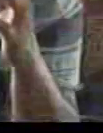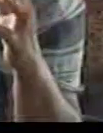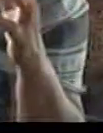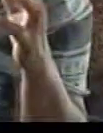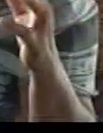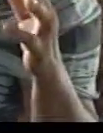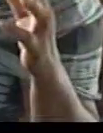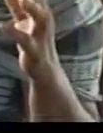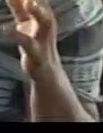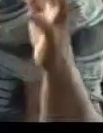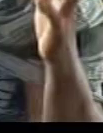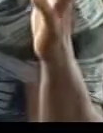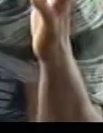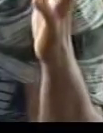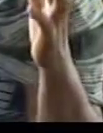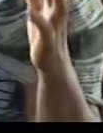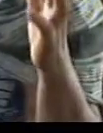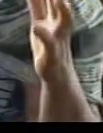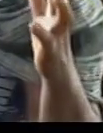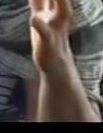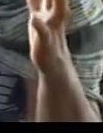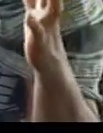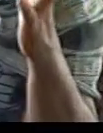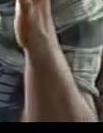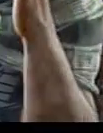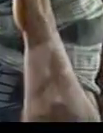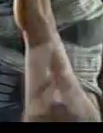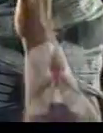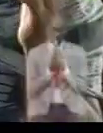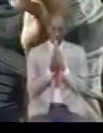creature. In Jesus' name we pray.